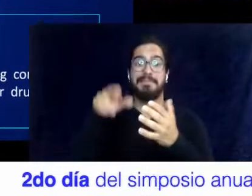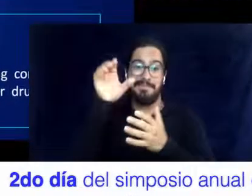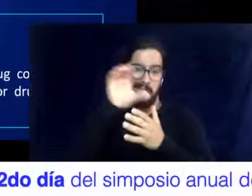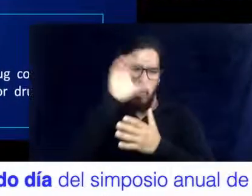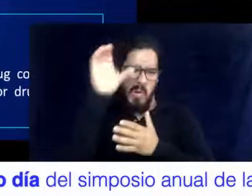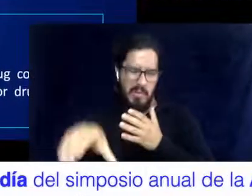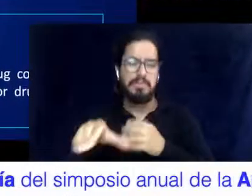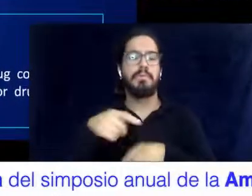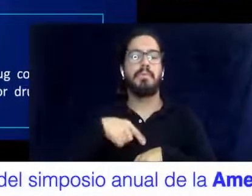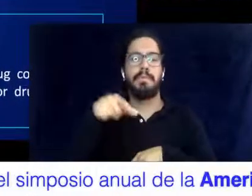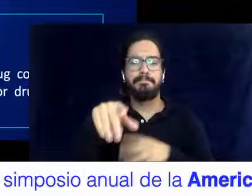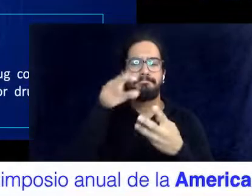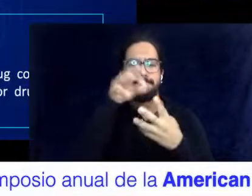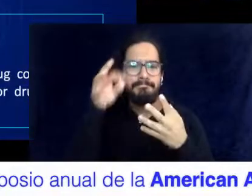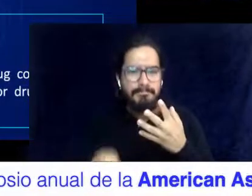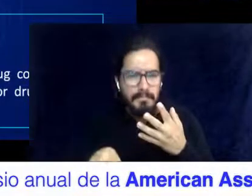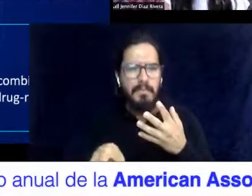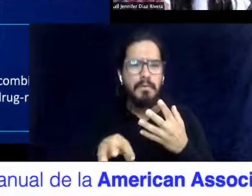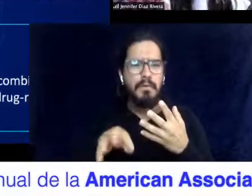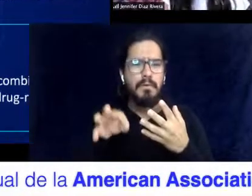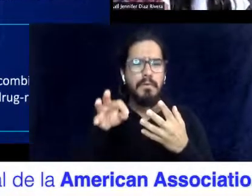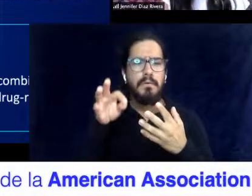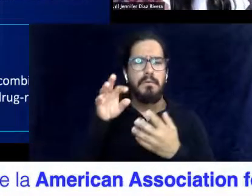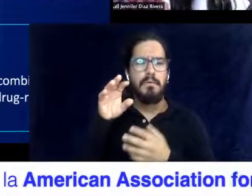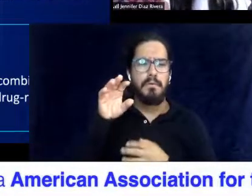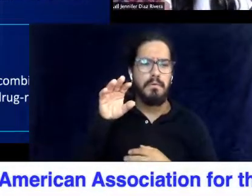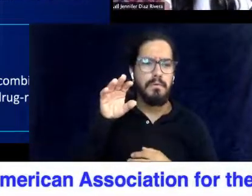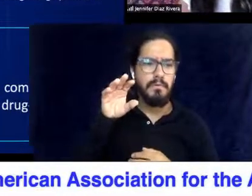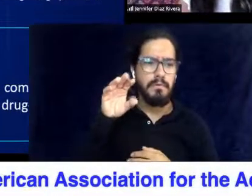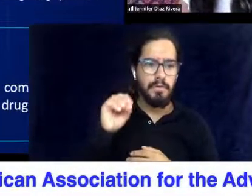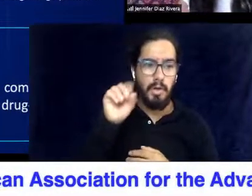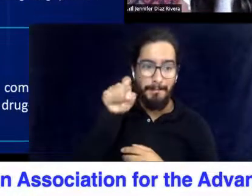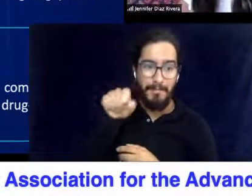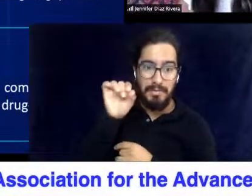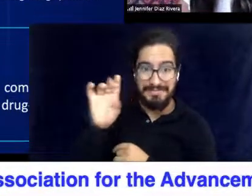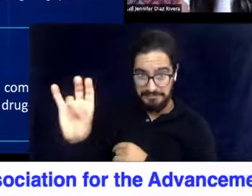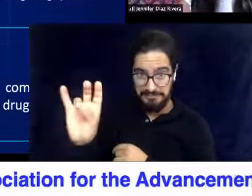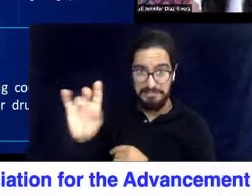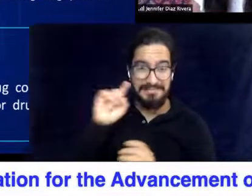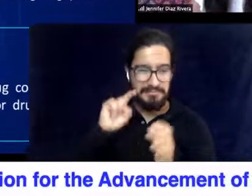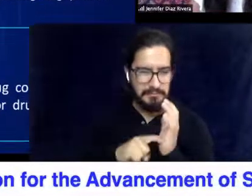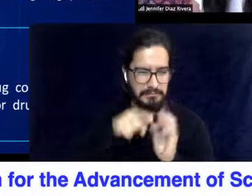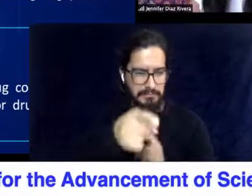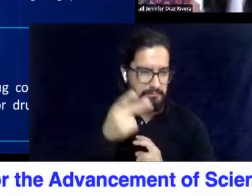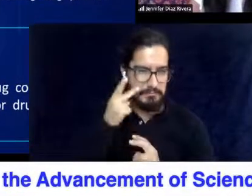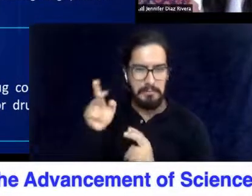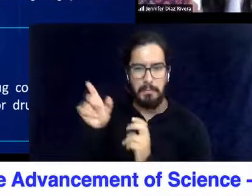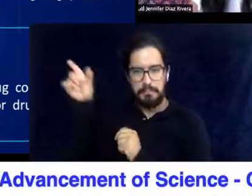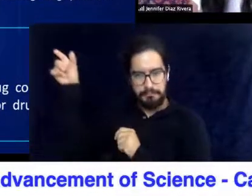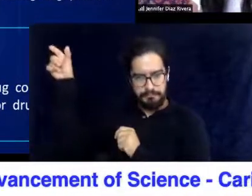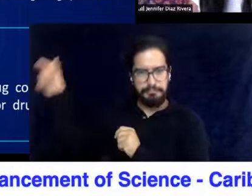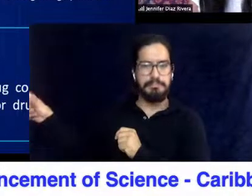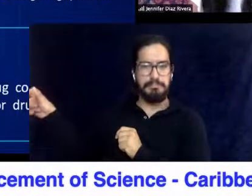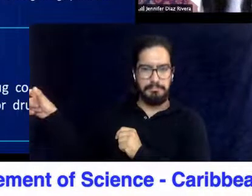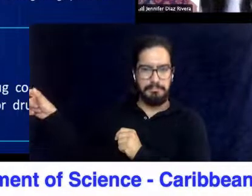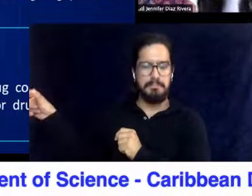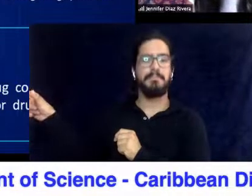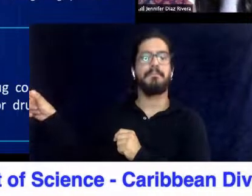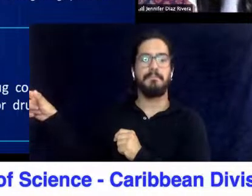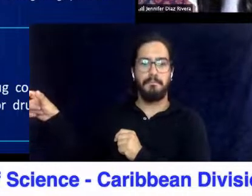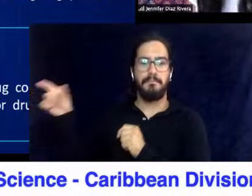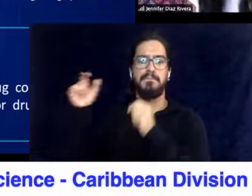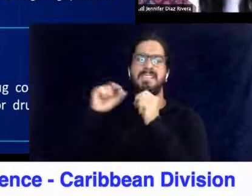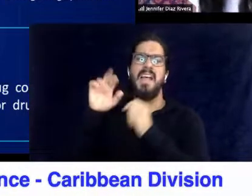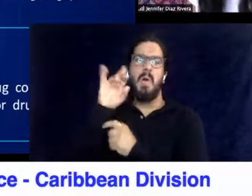than 0.7 will establish the best model. As you can see in the table at the left, random forest was the best model